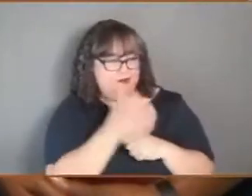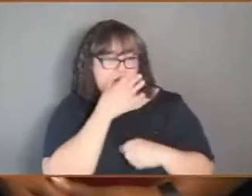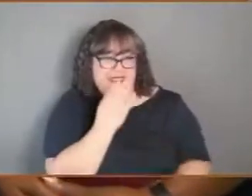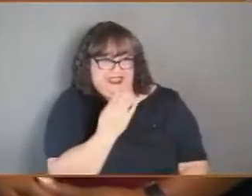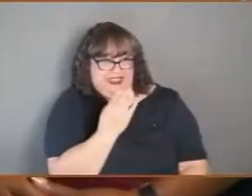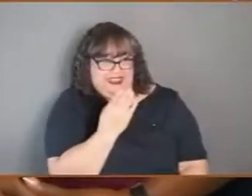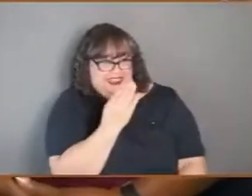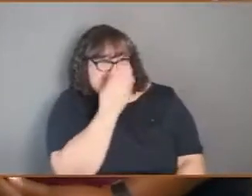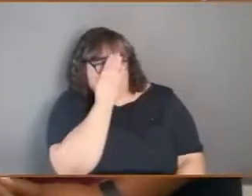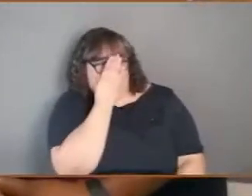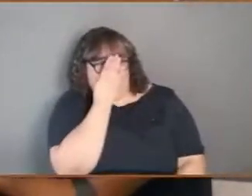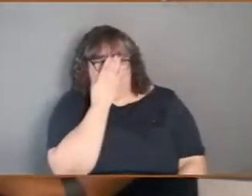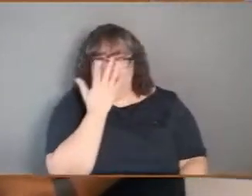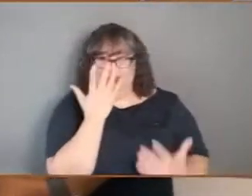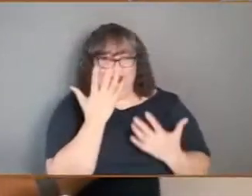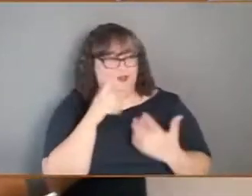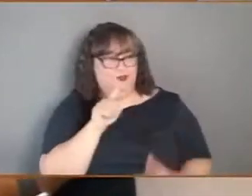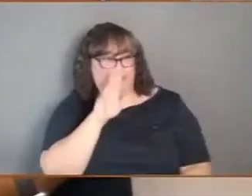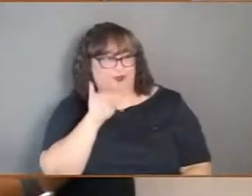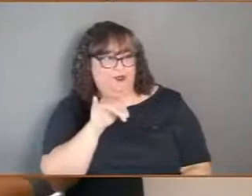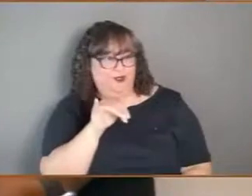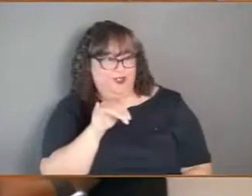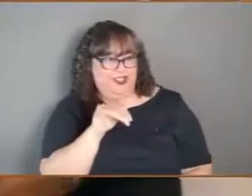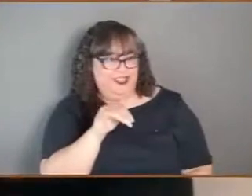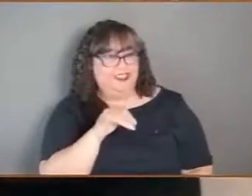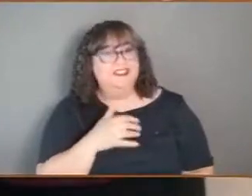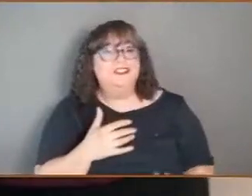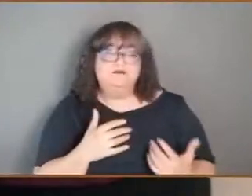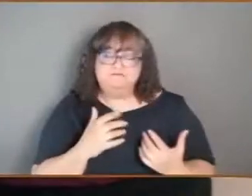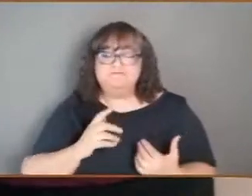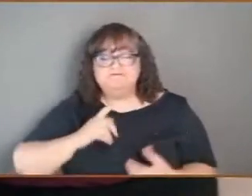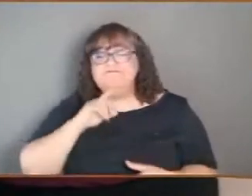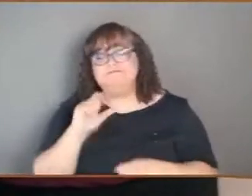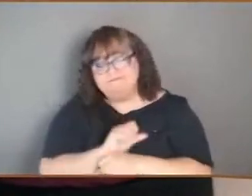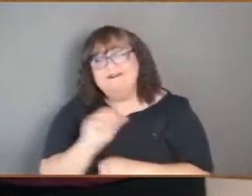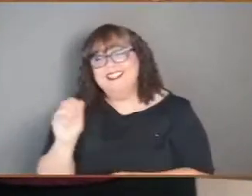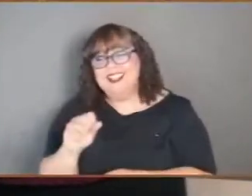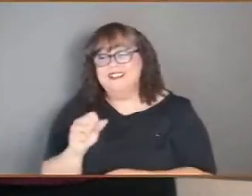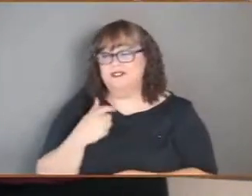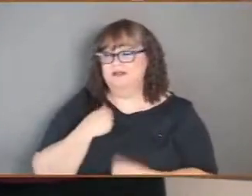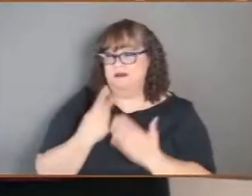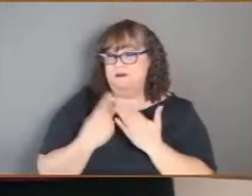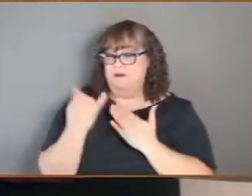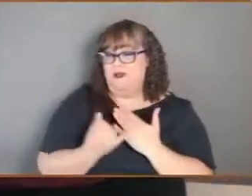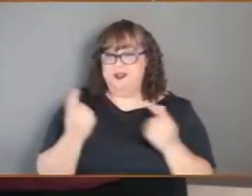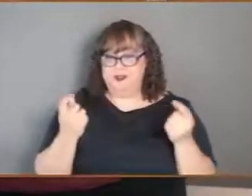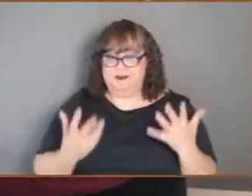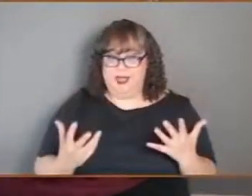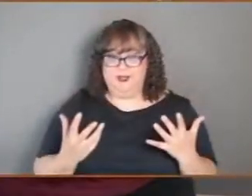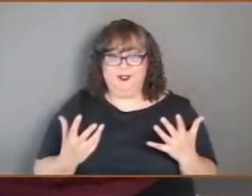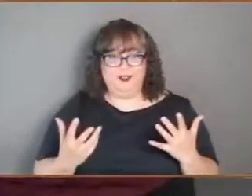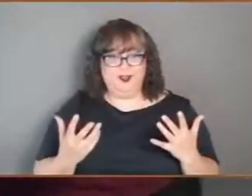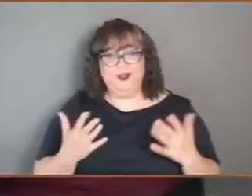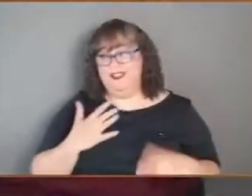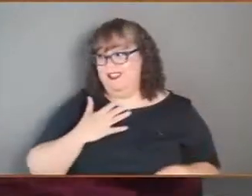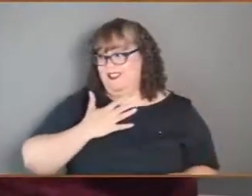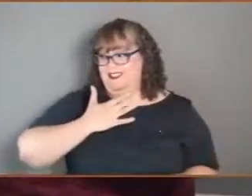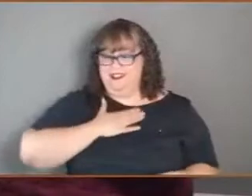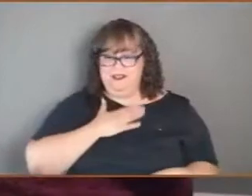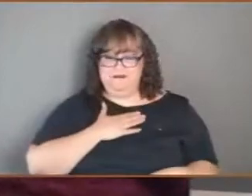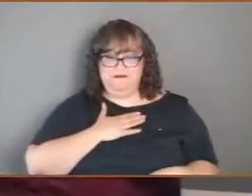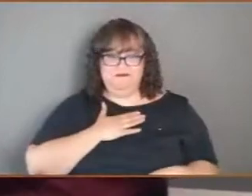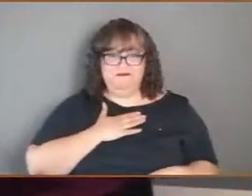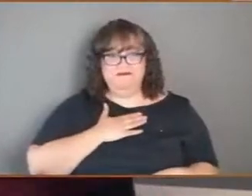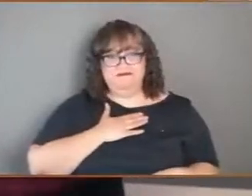close to the Lucy spacecraft. It is. I mean, as the project manager, right, my 10-year-old